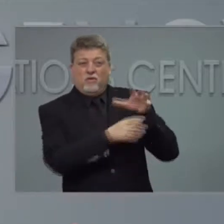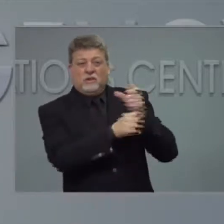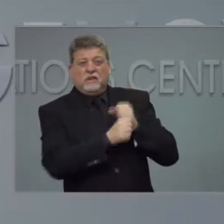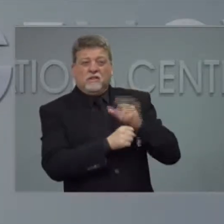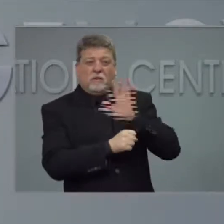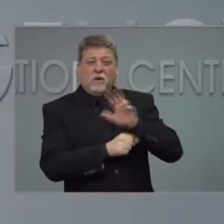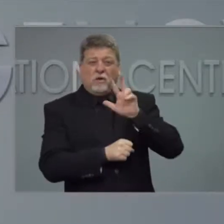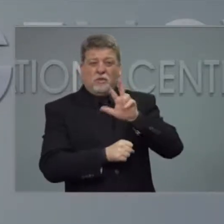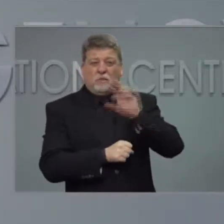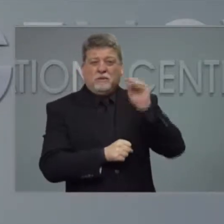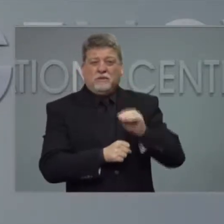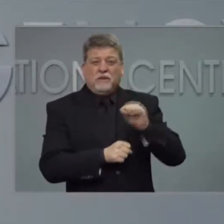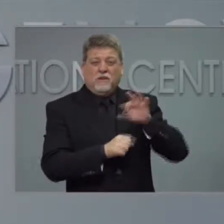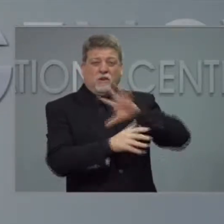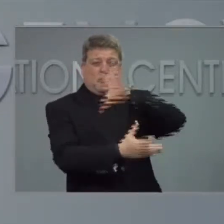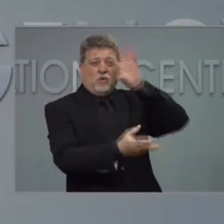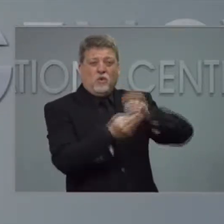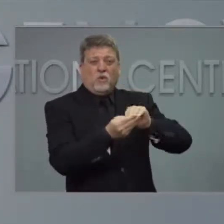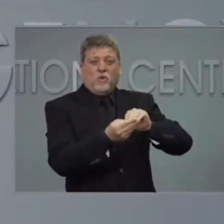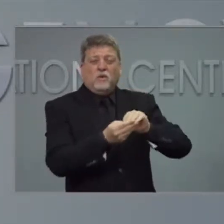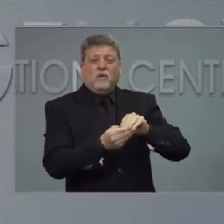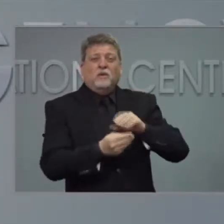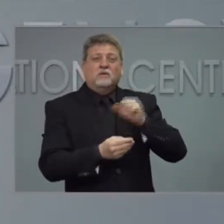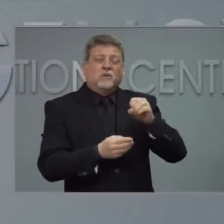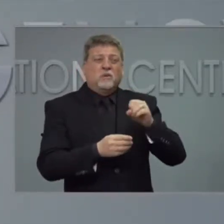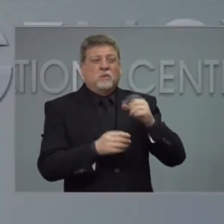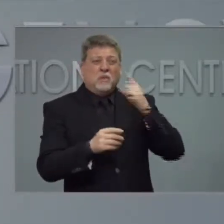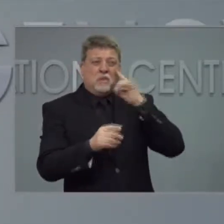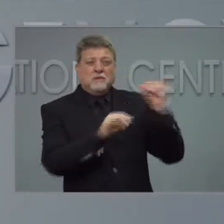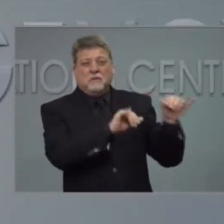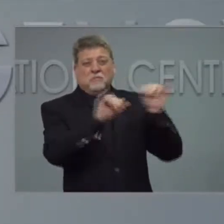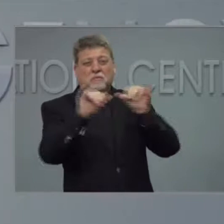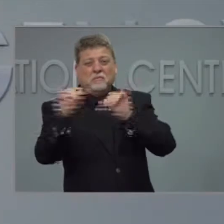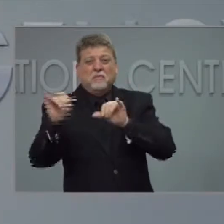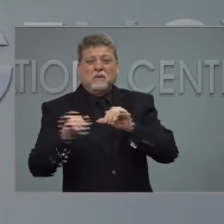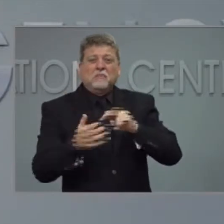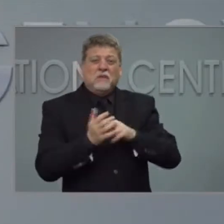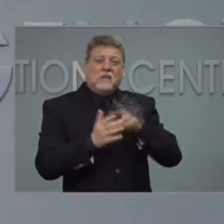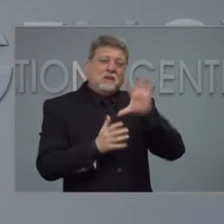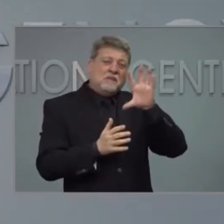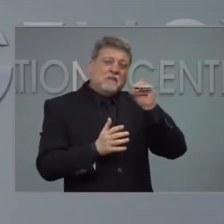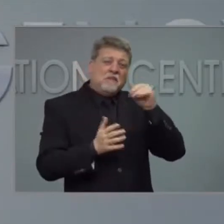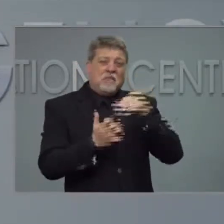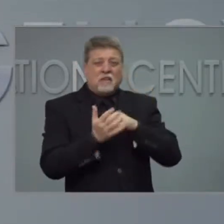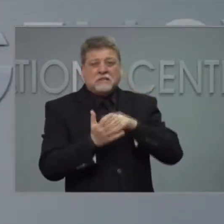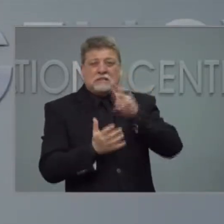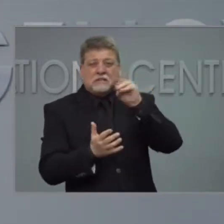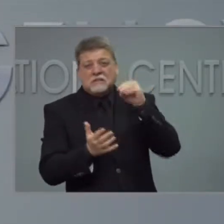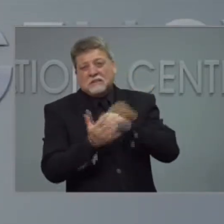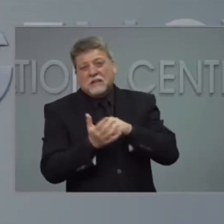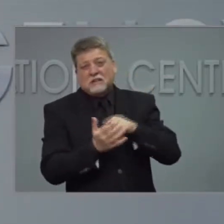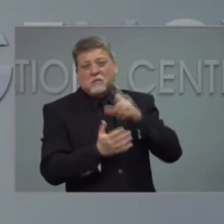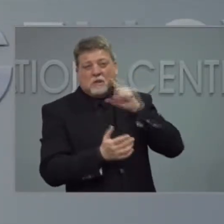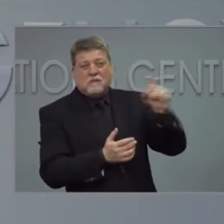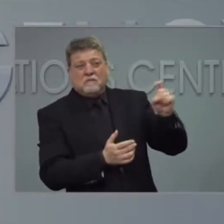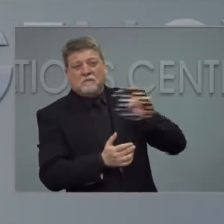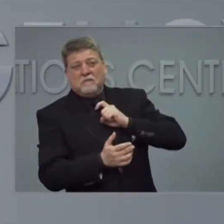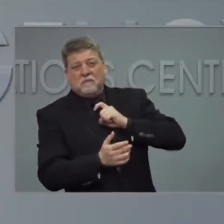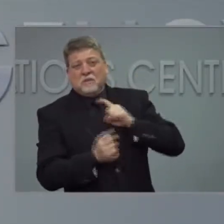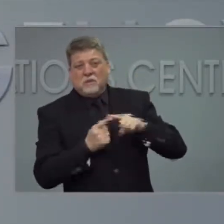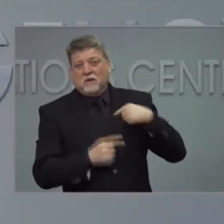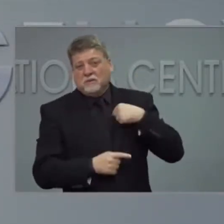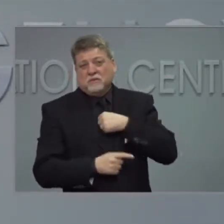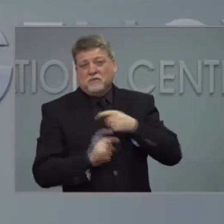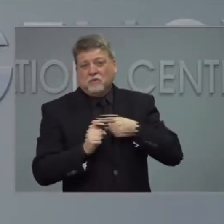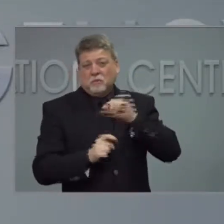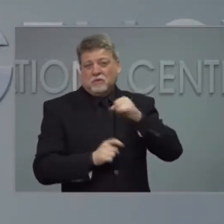that total pot when you look at the other pots that they're cutting up. So we think it's about 50 to 60,000 doses that could be coming here.